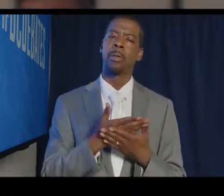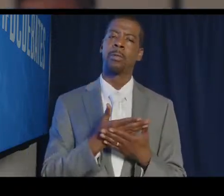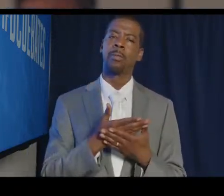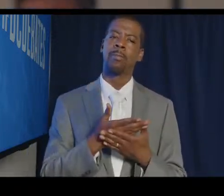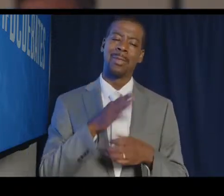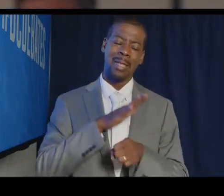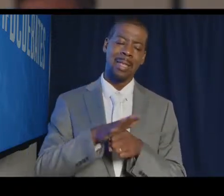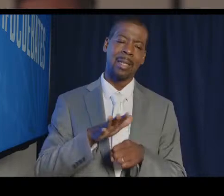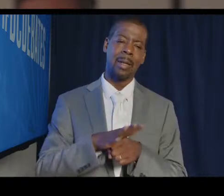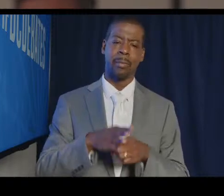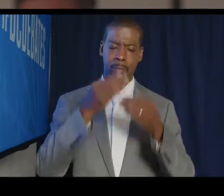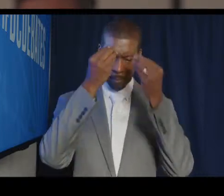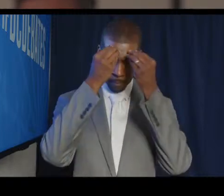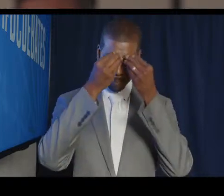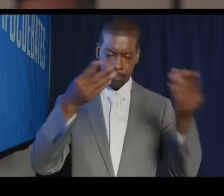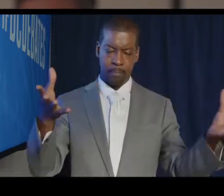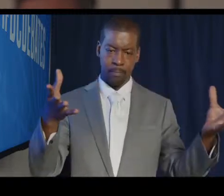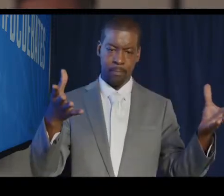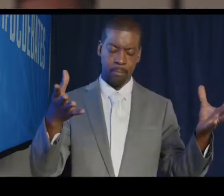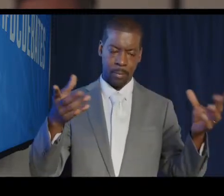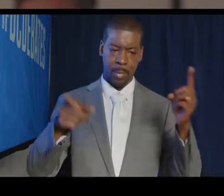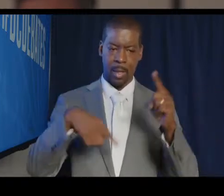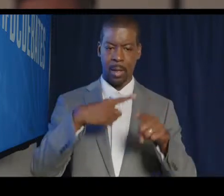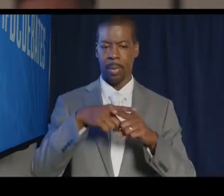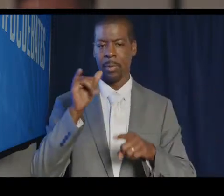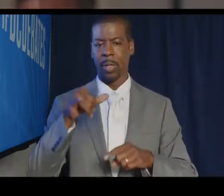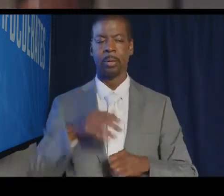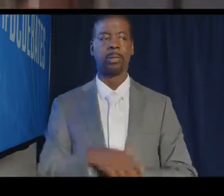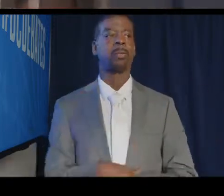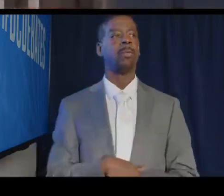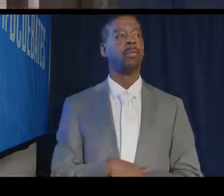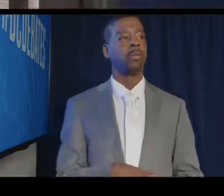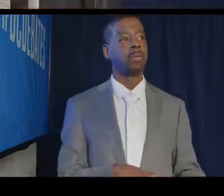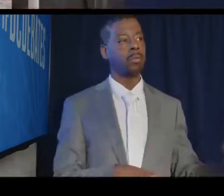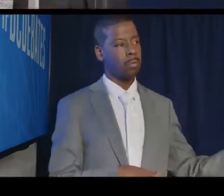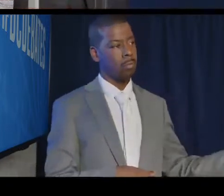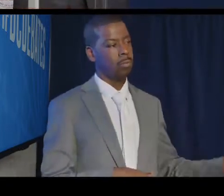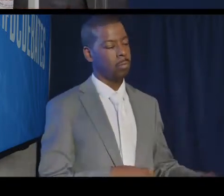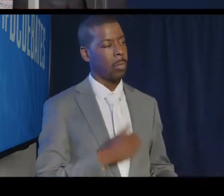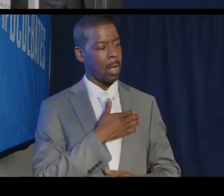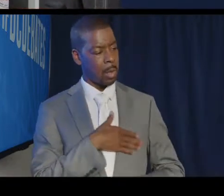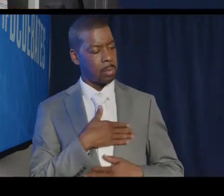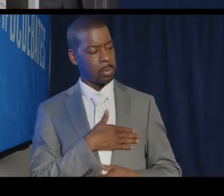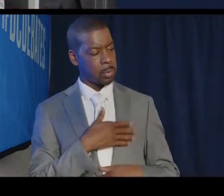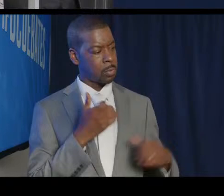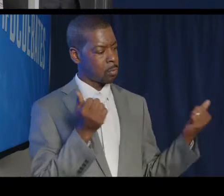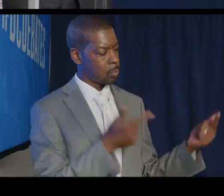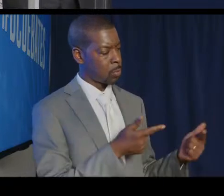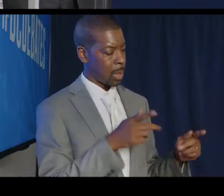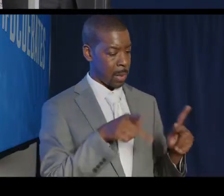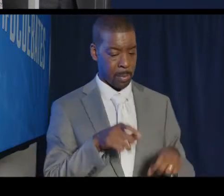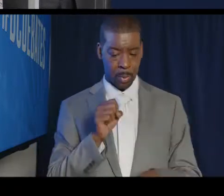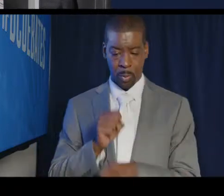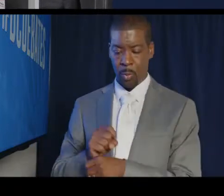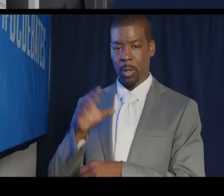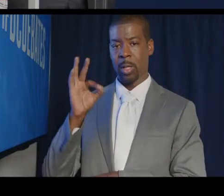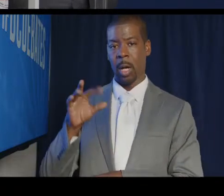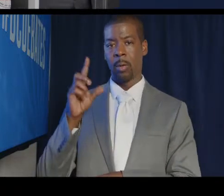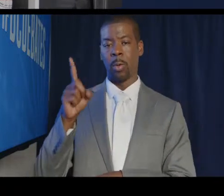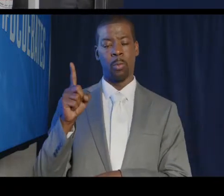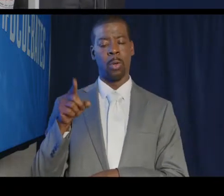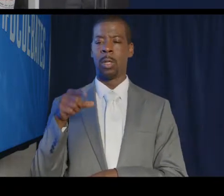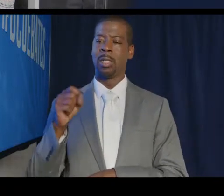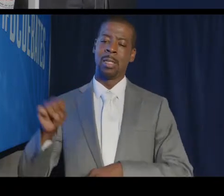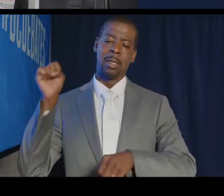Moch, how do we fix DC's 911 call center? So I appreciate what Councilman Henderson is saying, that the folks who work in 911 are